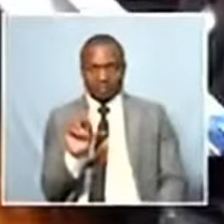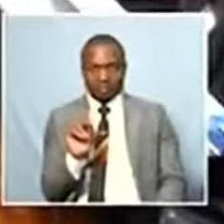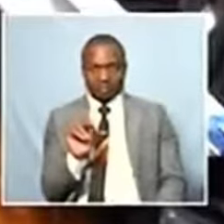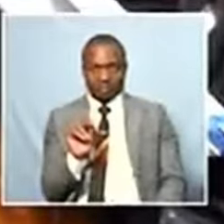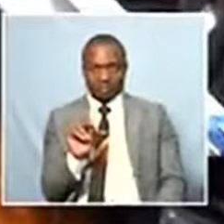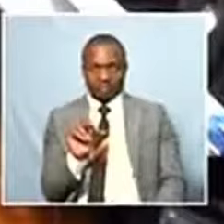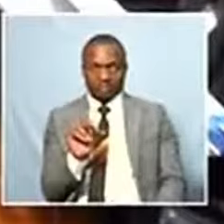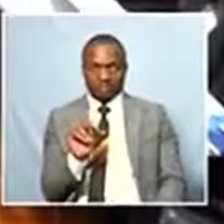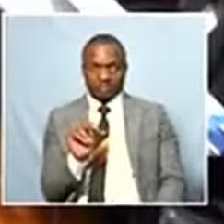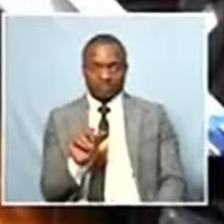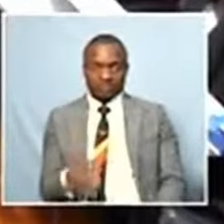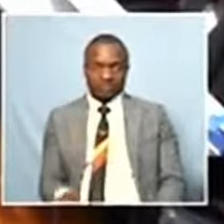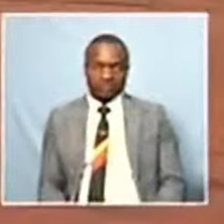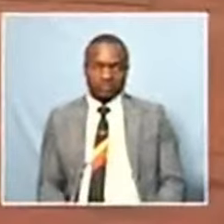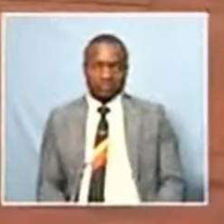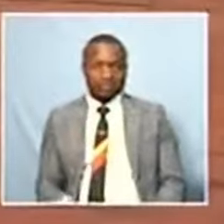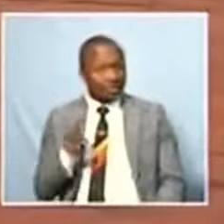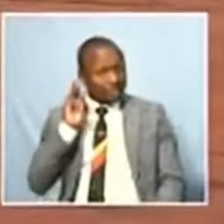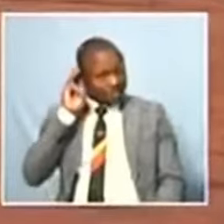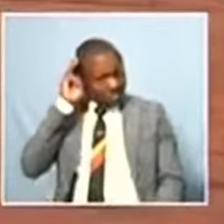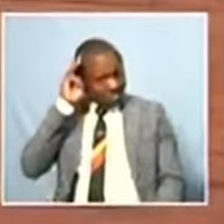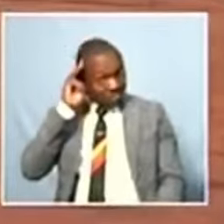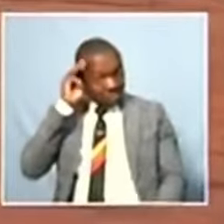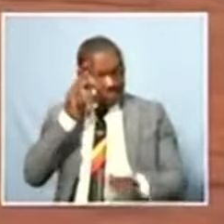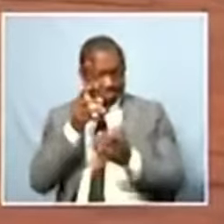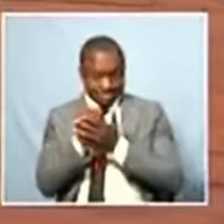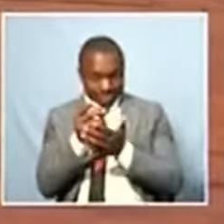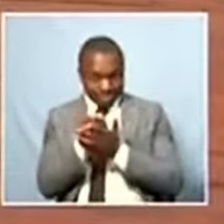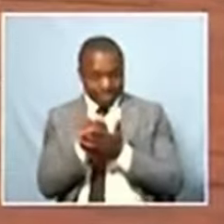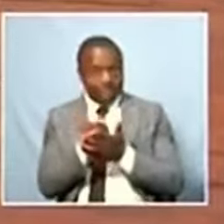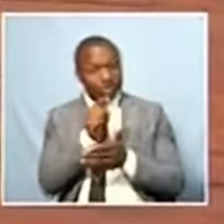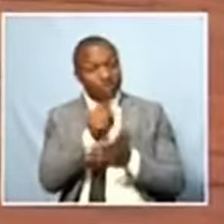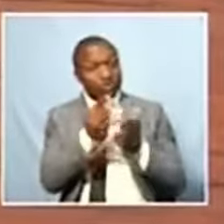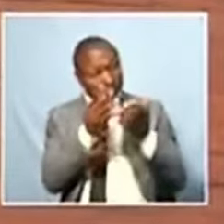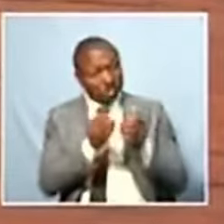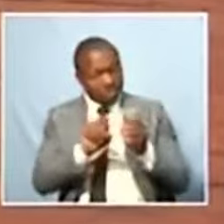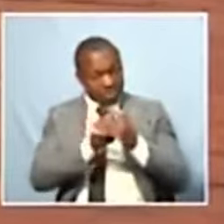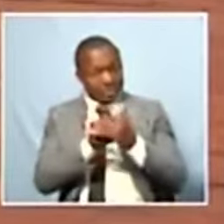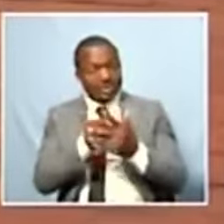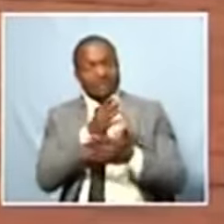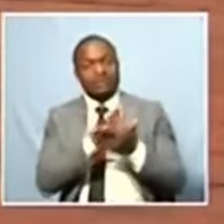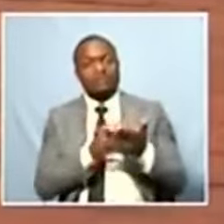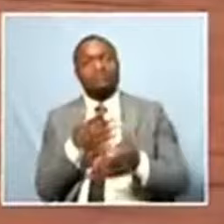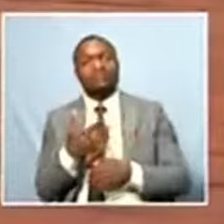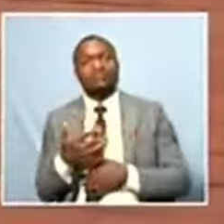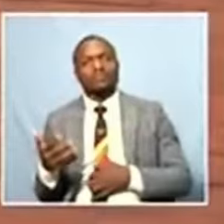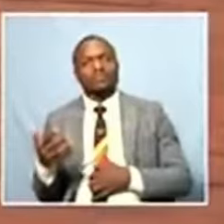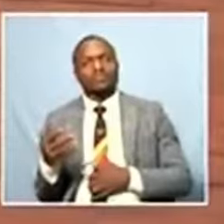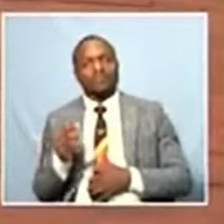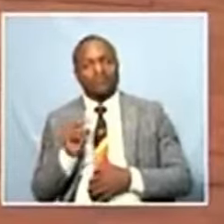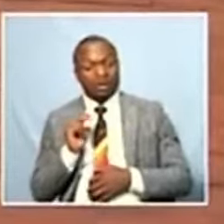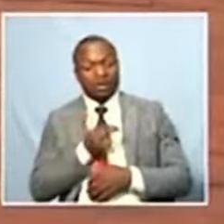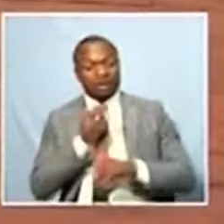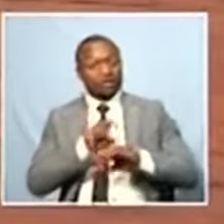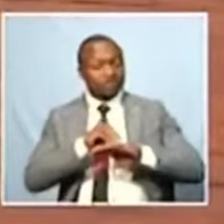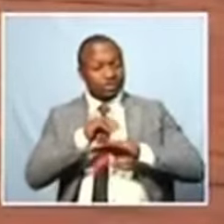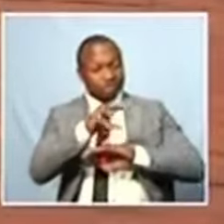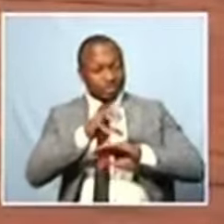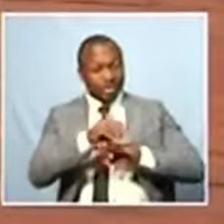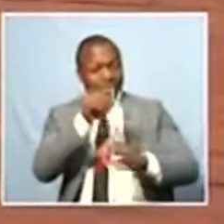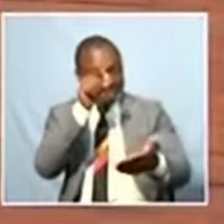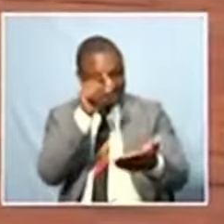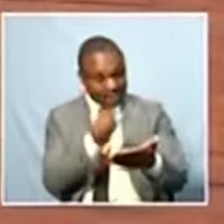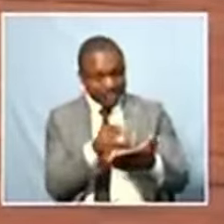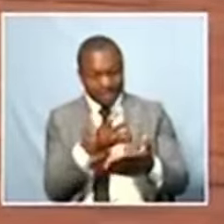ZRA? Minister of Finance. You want to start something, we advise you, this thing has